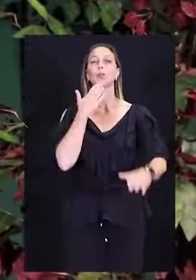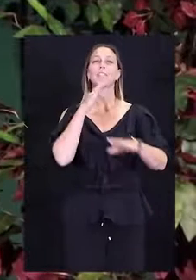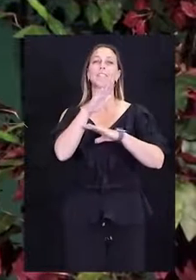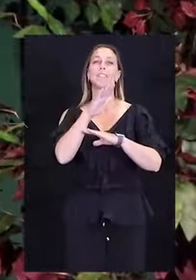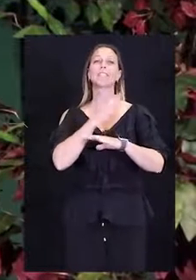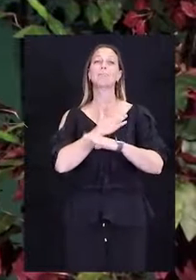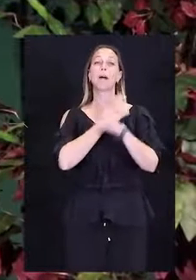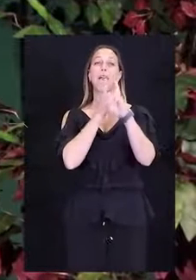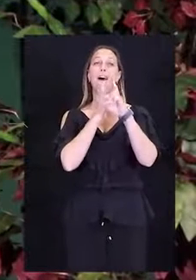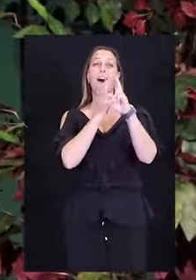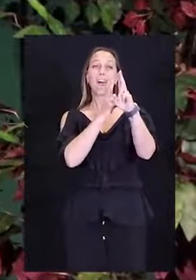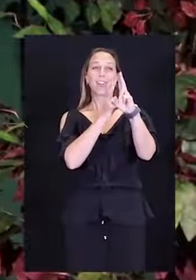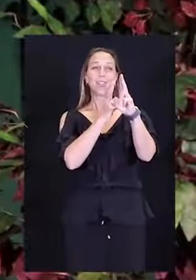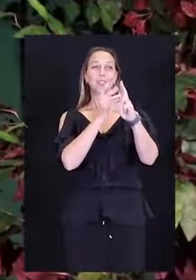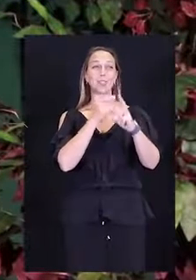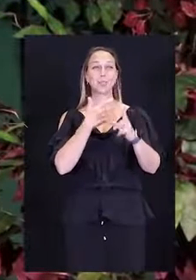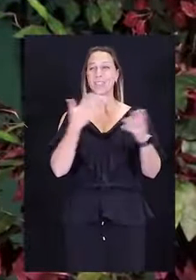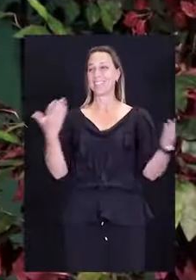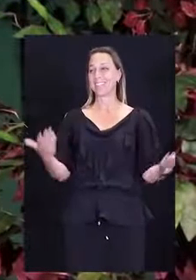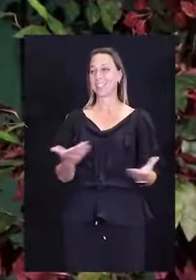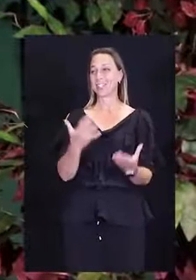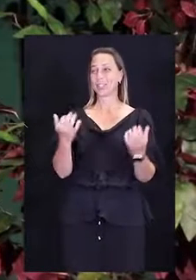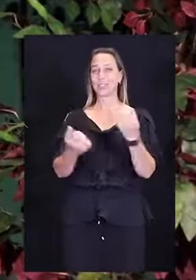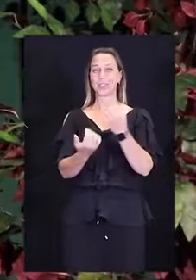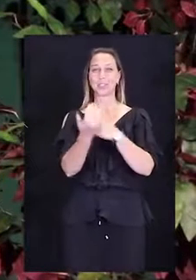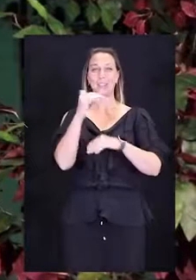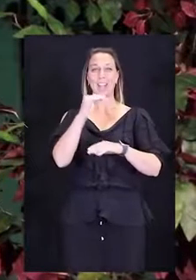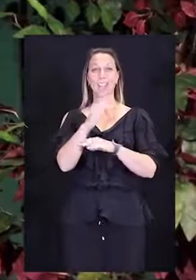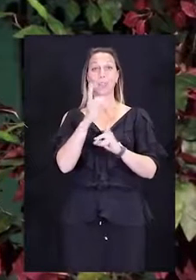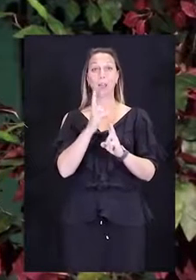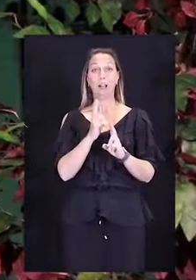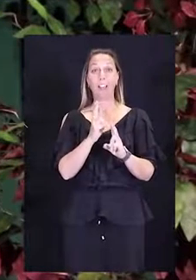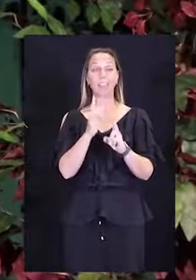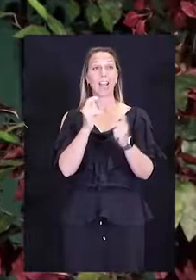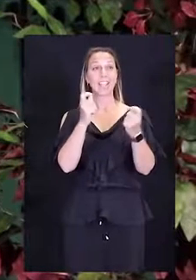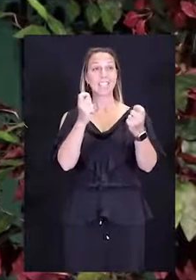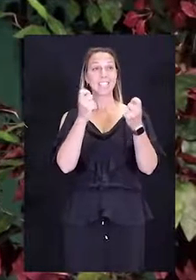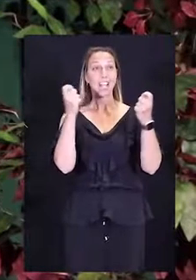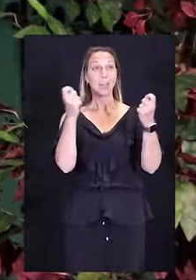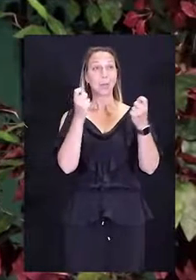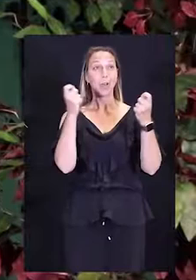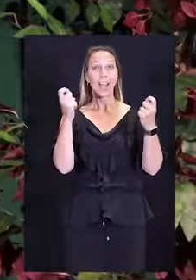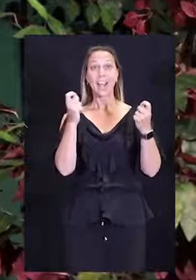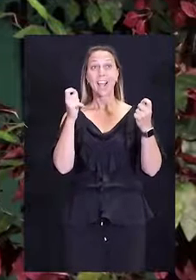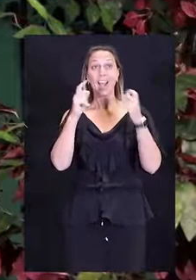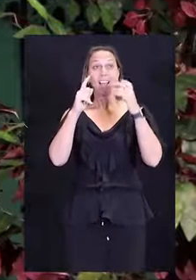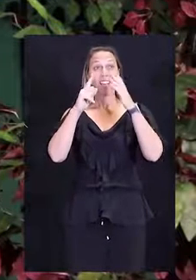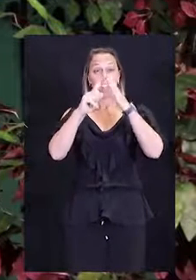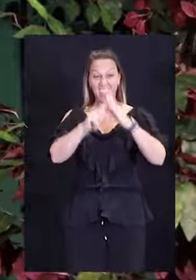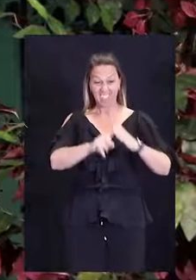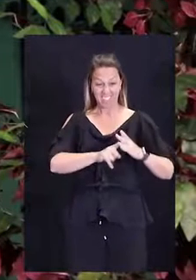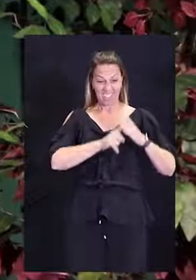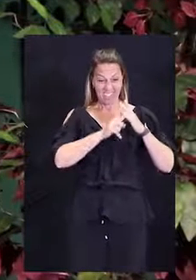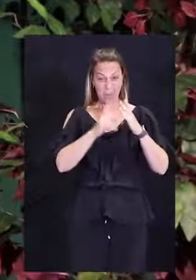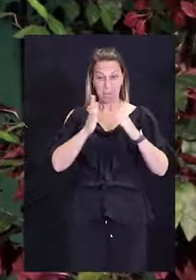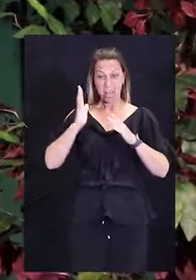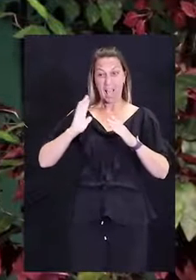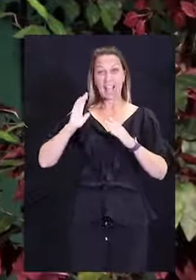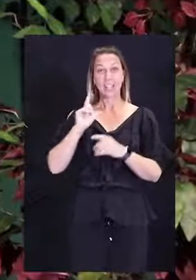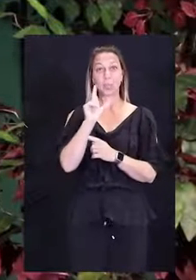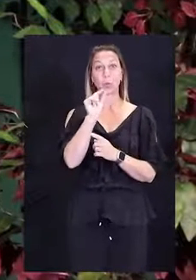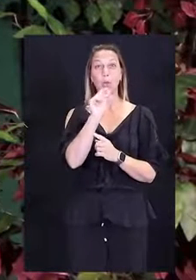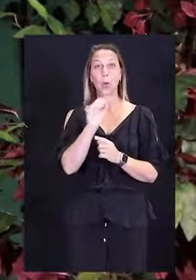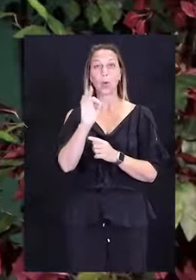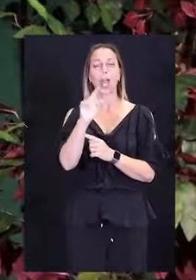Good evening. It is my honor and privilege to stand before you this evening to honor and celebrate a journey that began back in